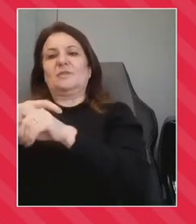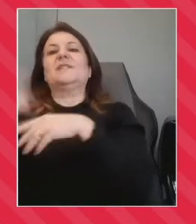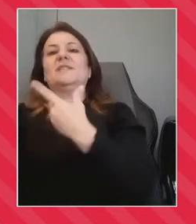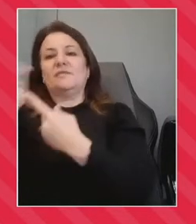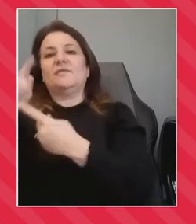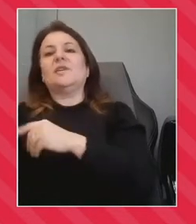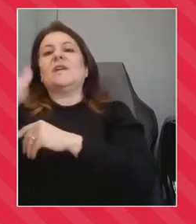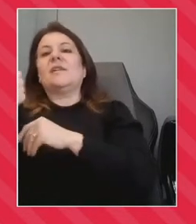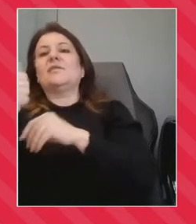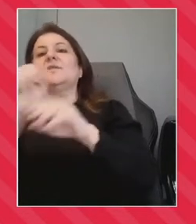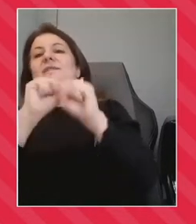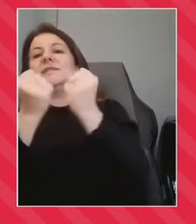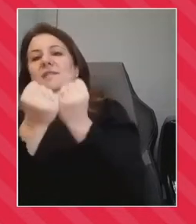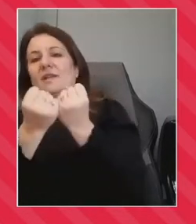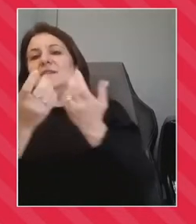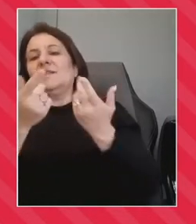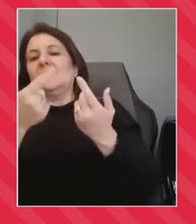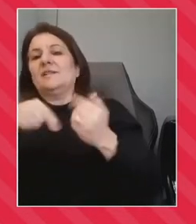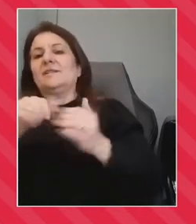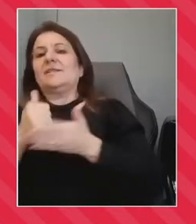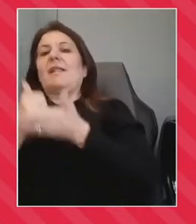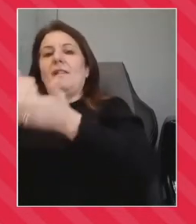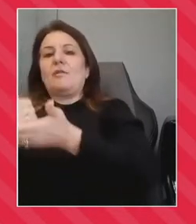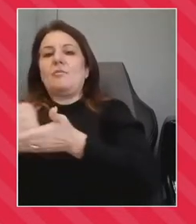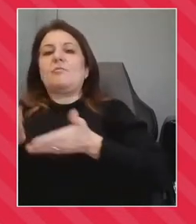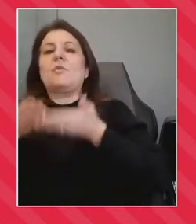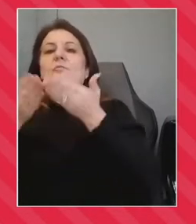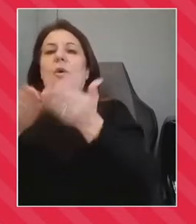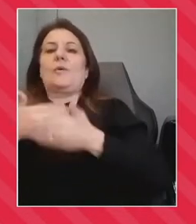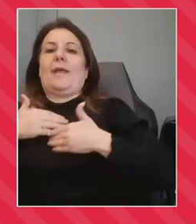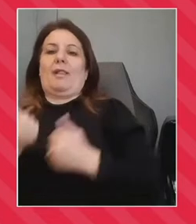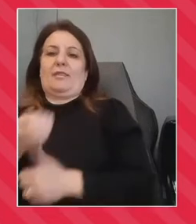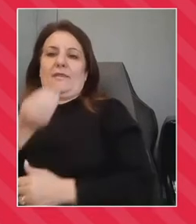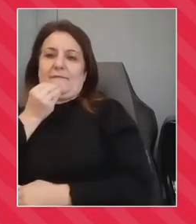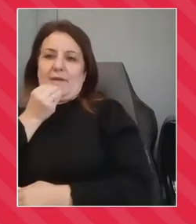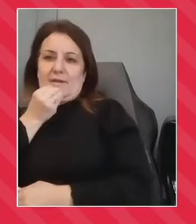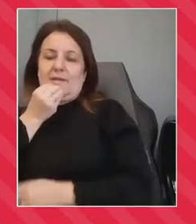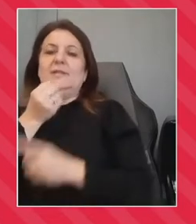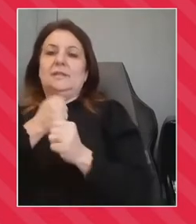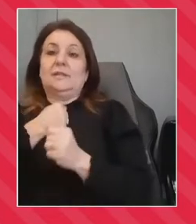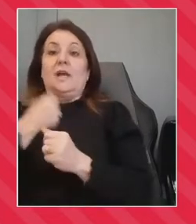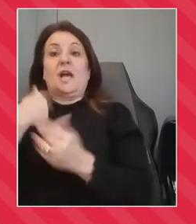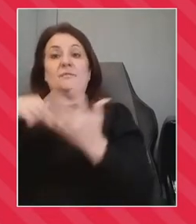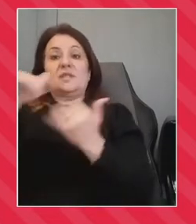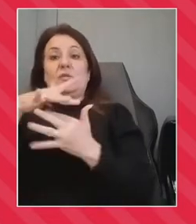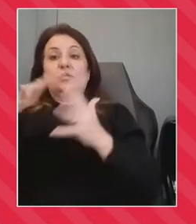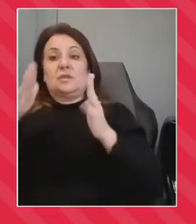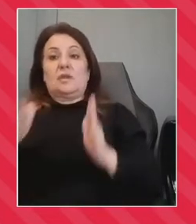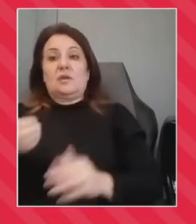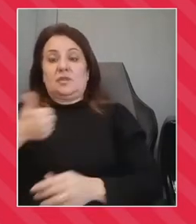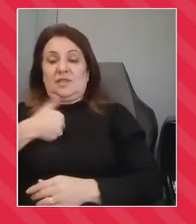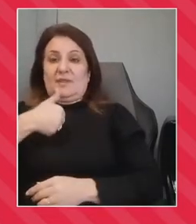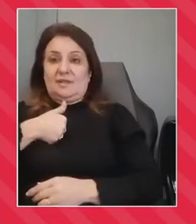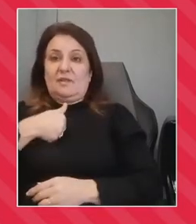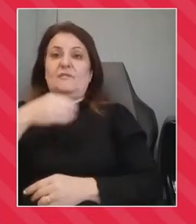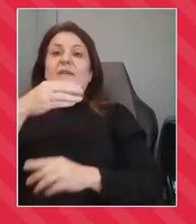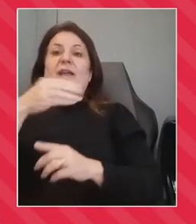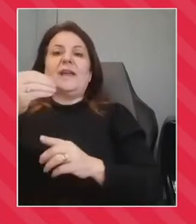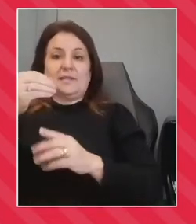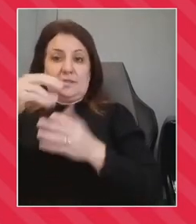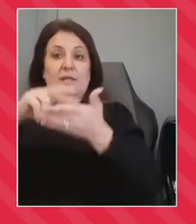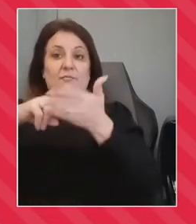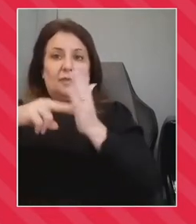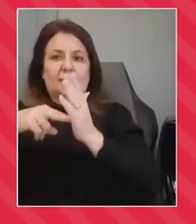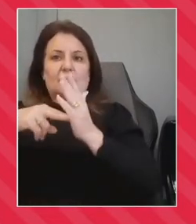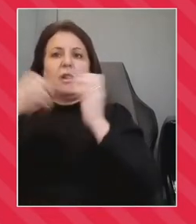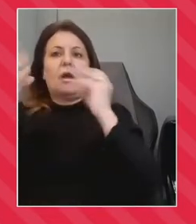to consume a health-promoting diet. So I'm a sociologist and an ethnographer, which means that I spend a lot of time